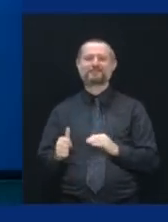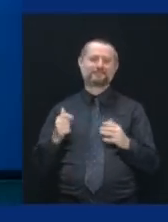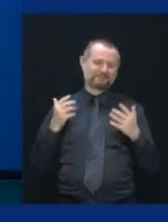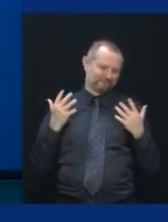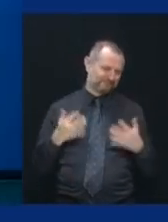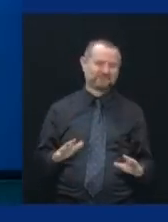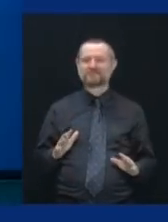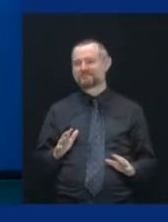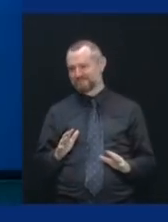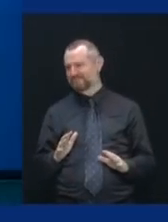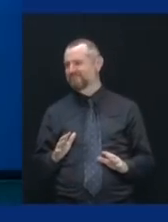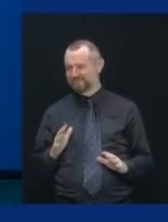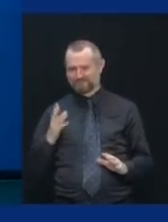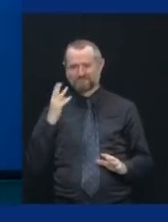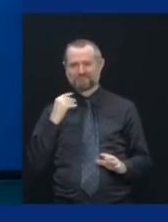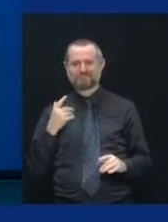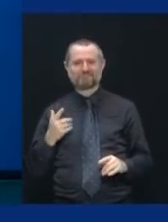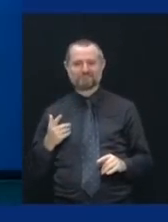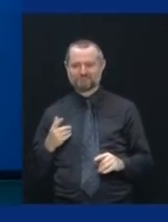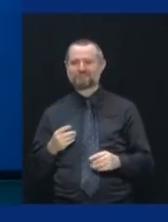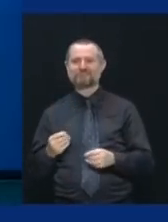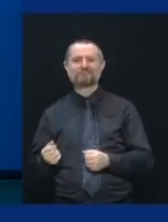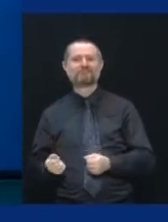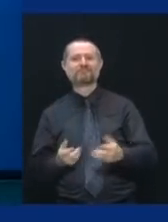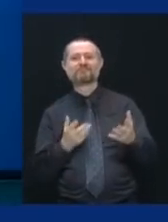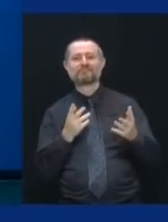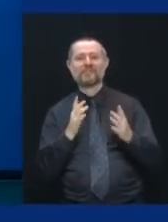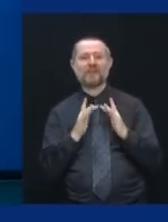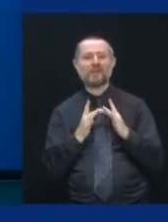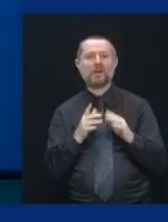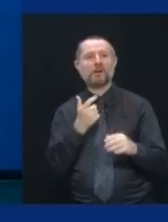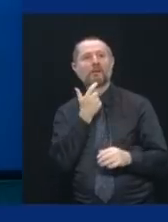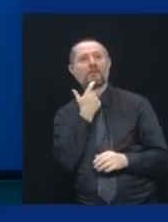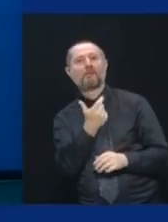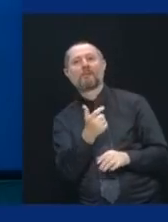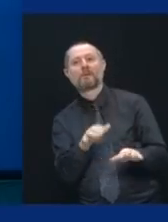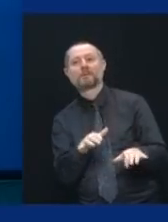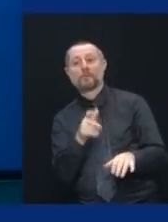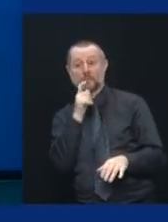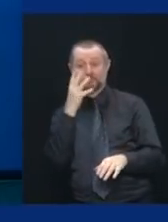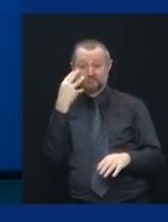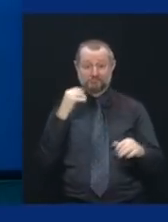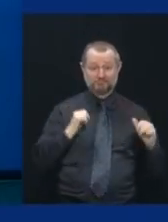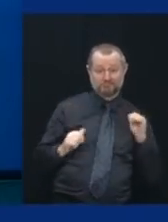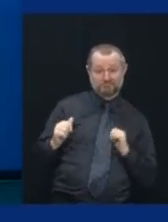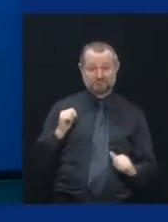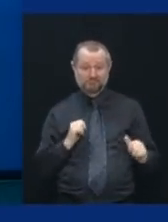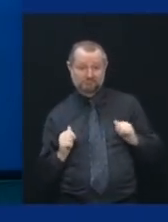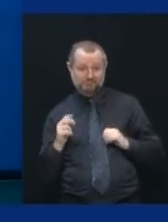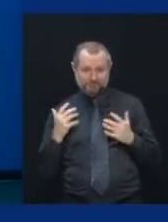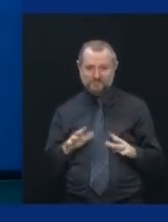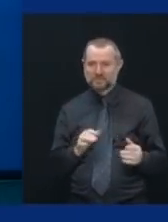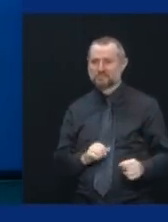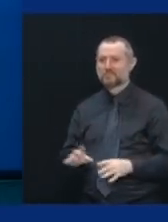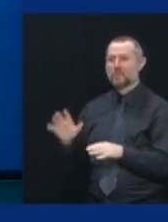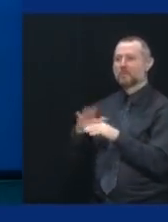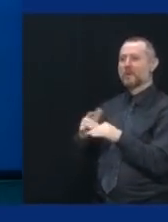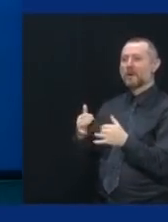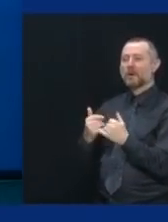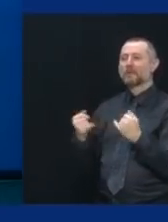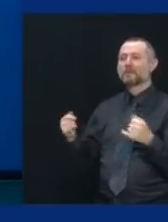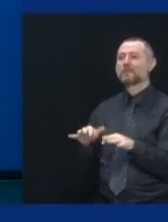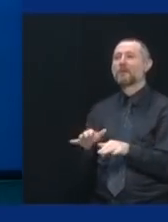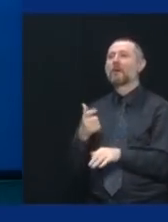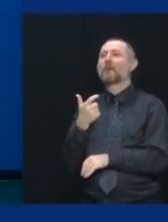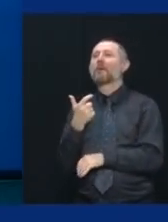online, so there can be a social media presence to these online performances. Again, we're trying